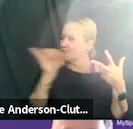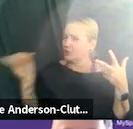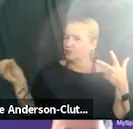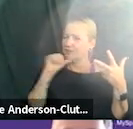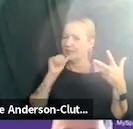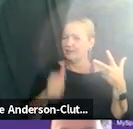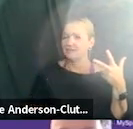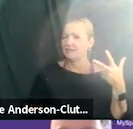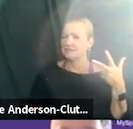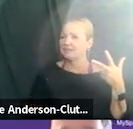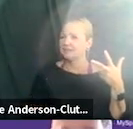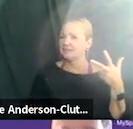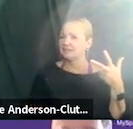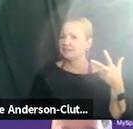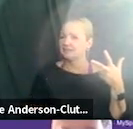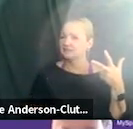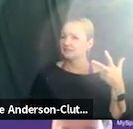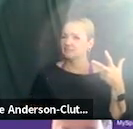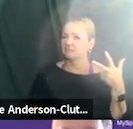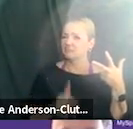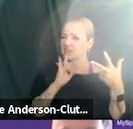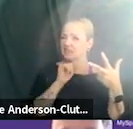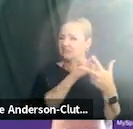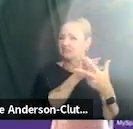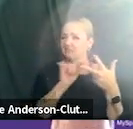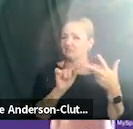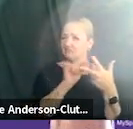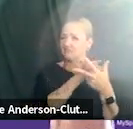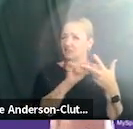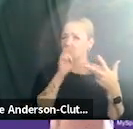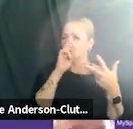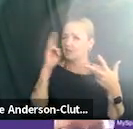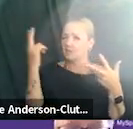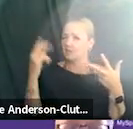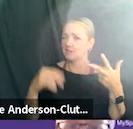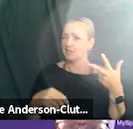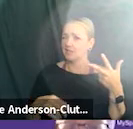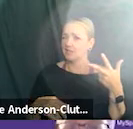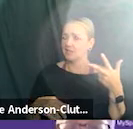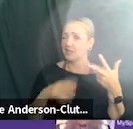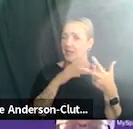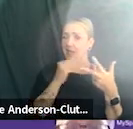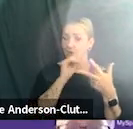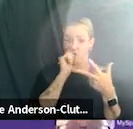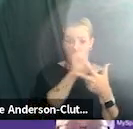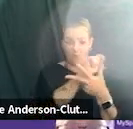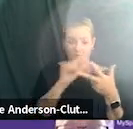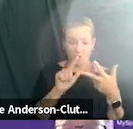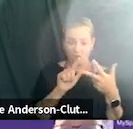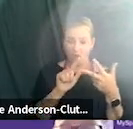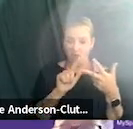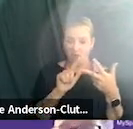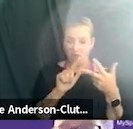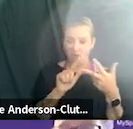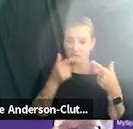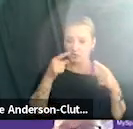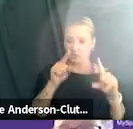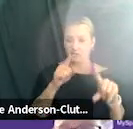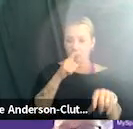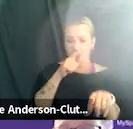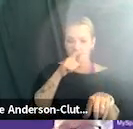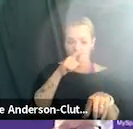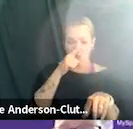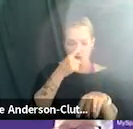happened within the same year. Is that a coincidence or is it something more?